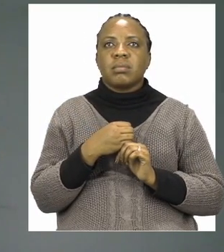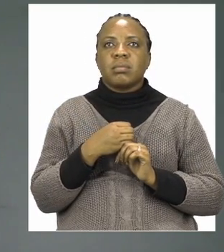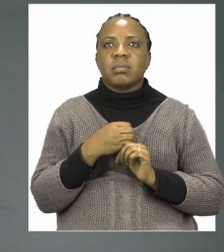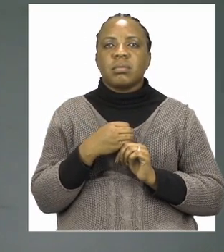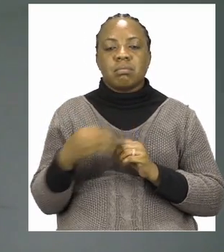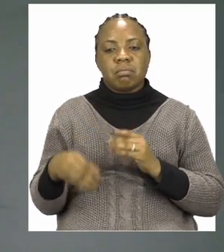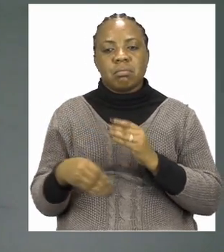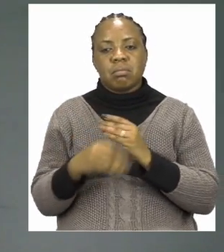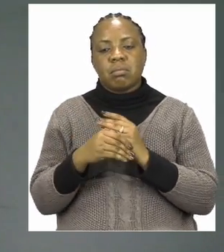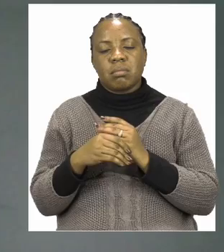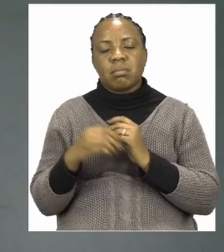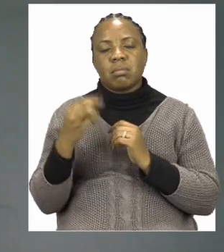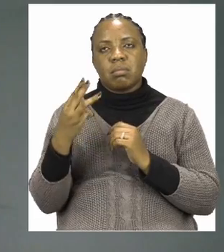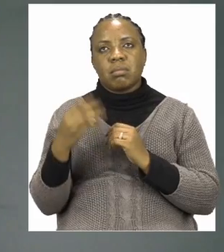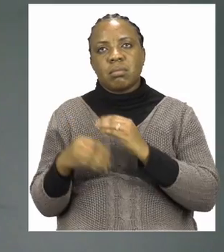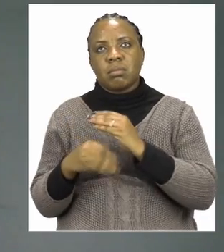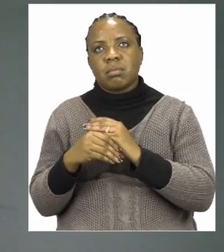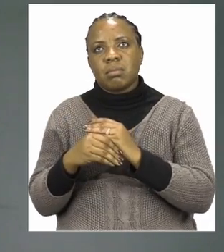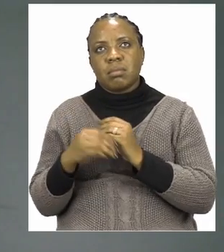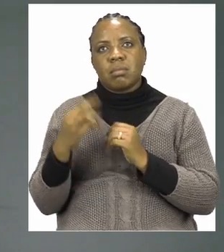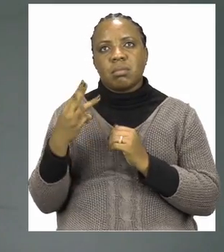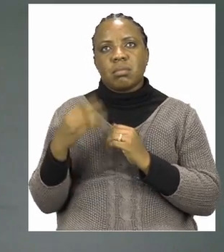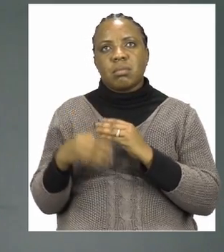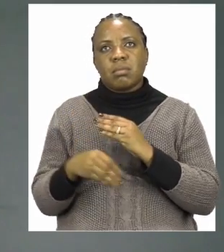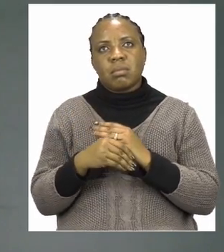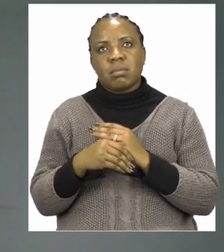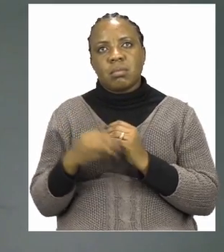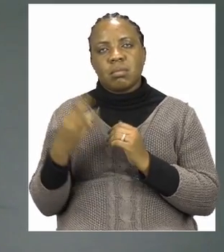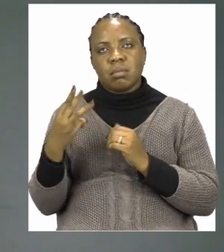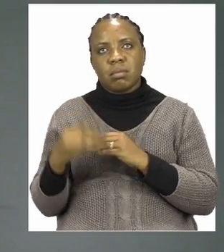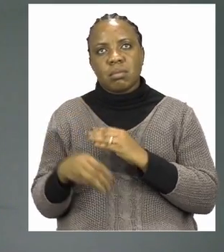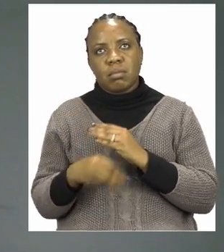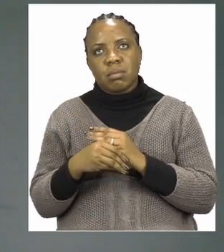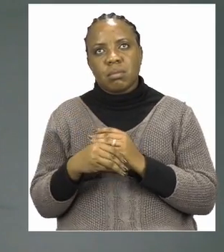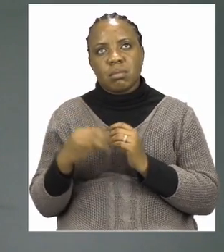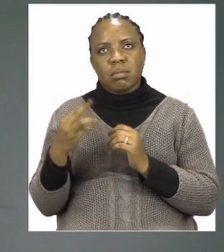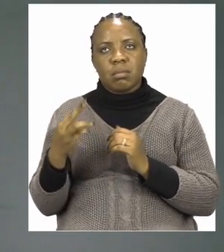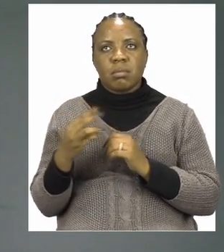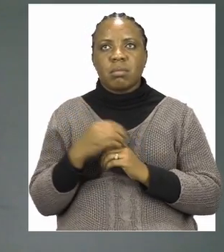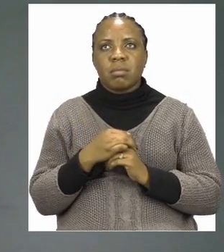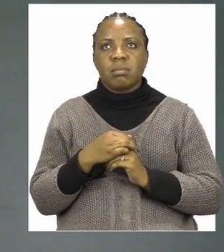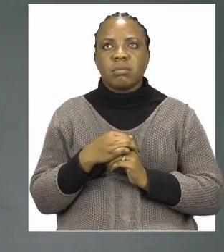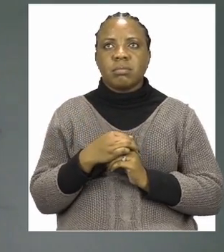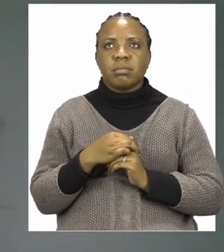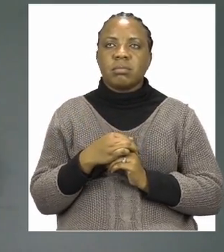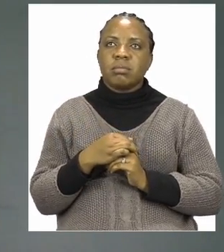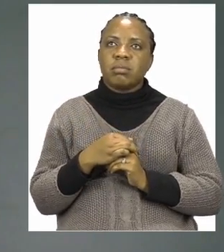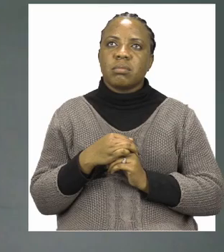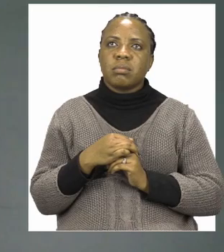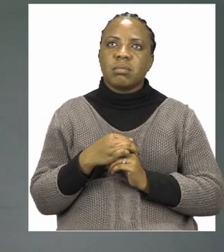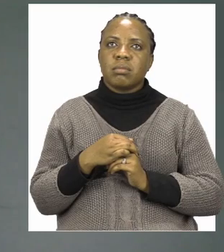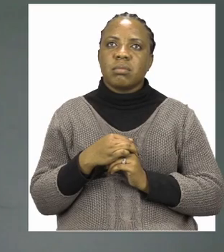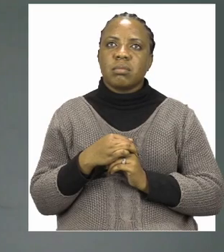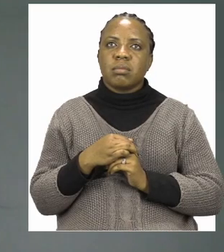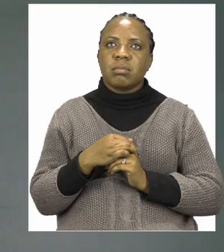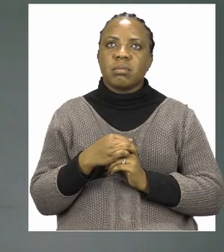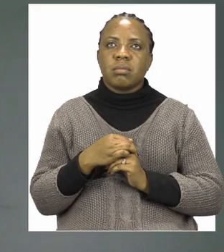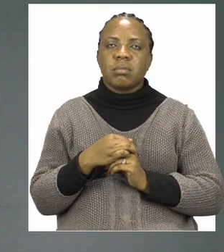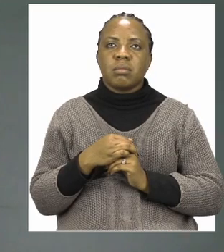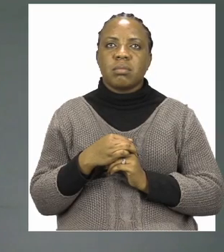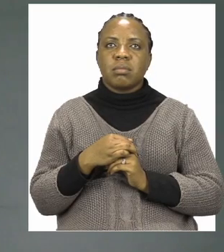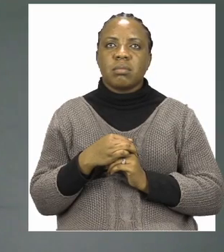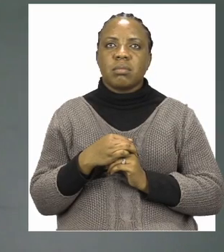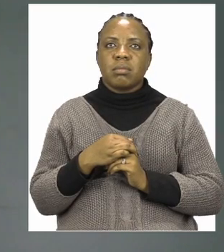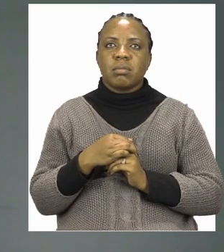on 3 to get the answer, if I don't know the answer already. So our 3 is already there, and then we